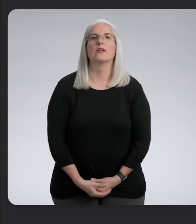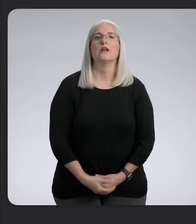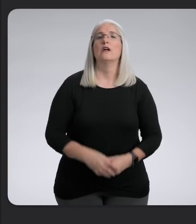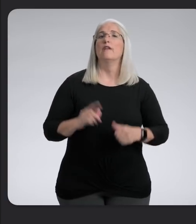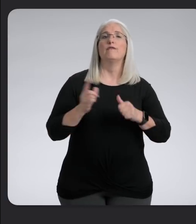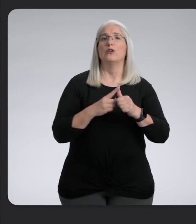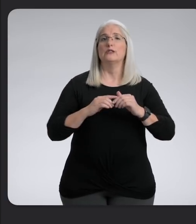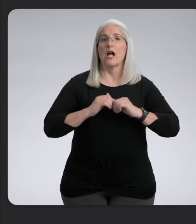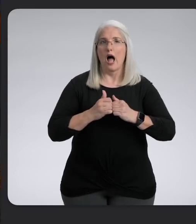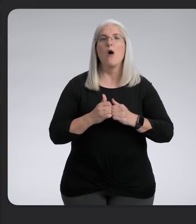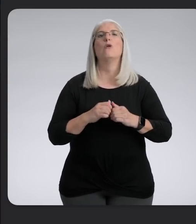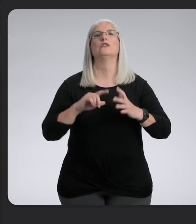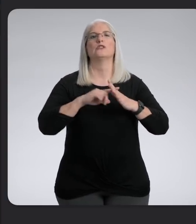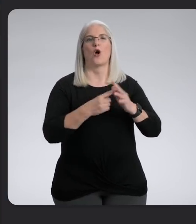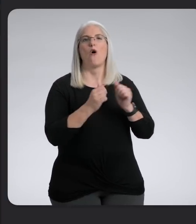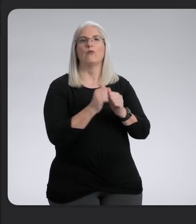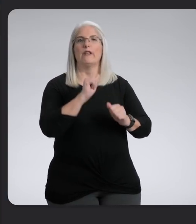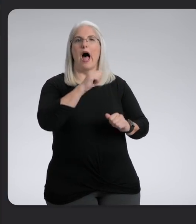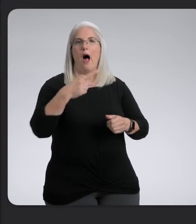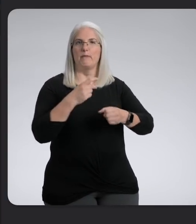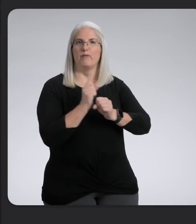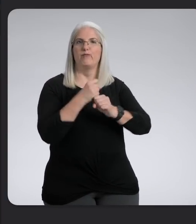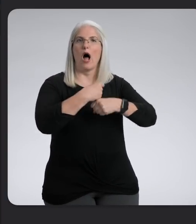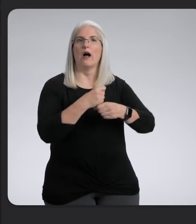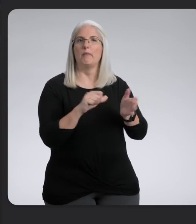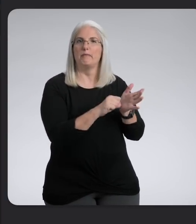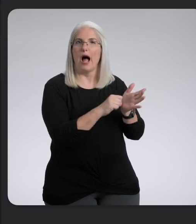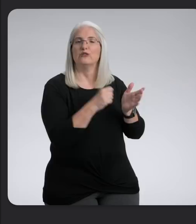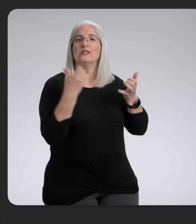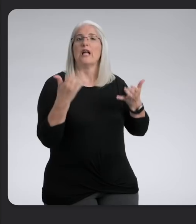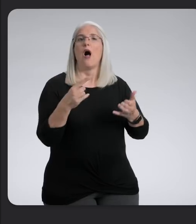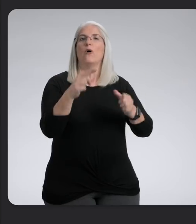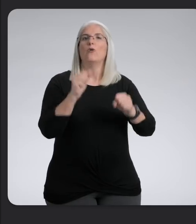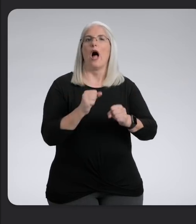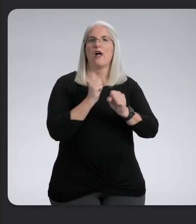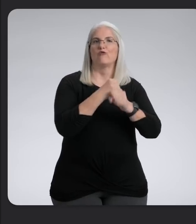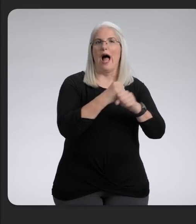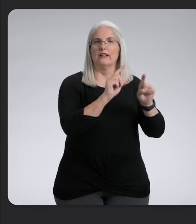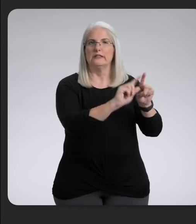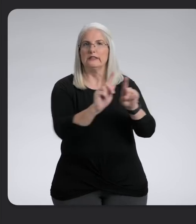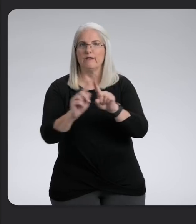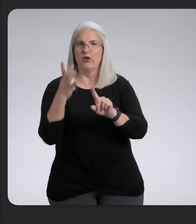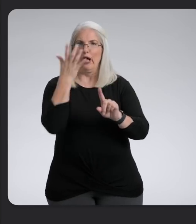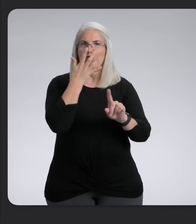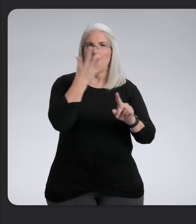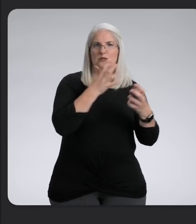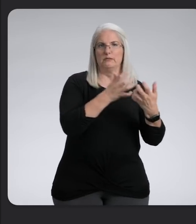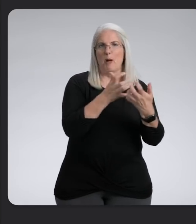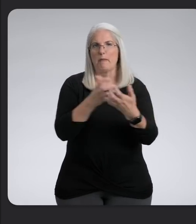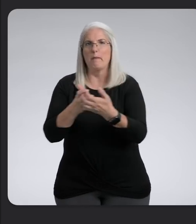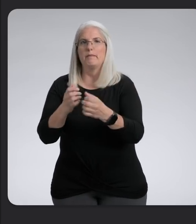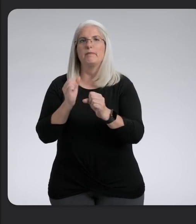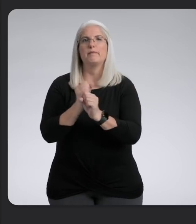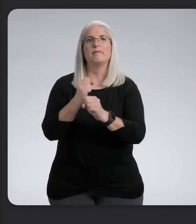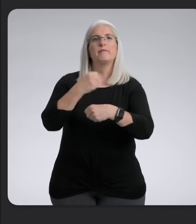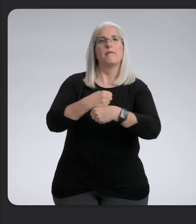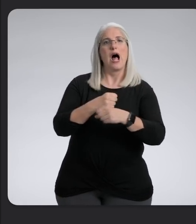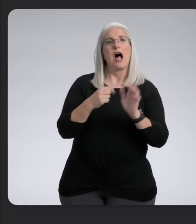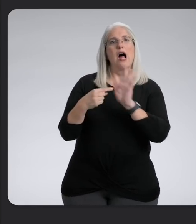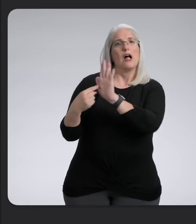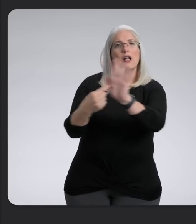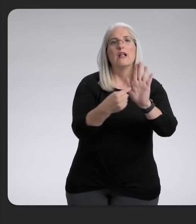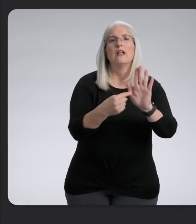This year, you'll be able to create multiple custom product pages to showcase different features of your app for different